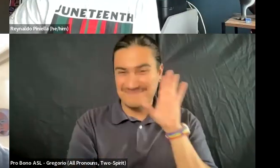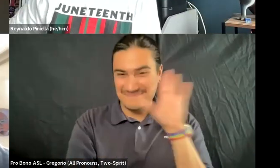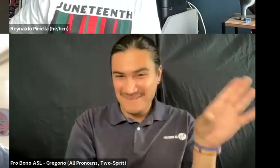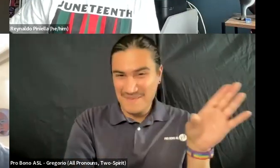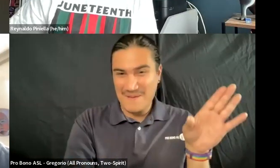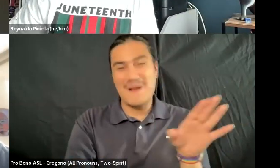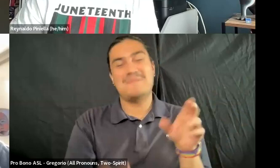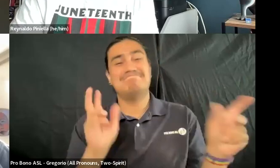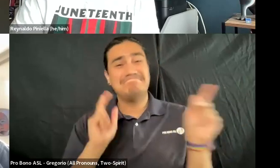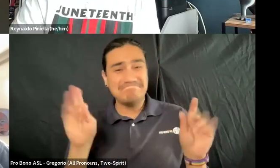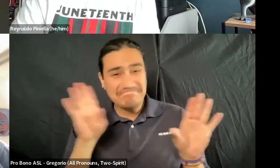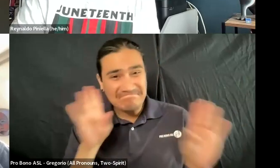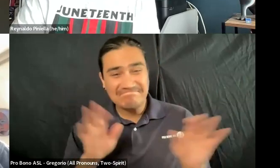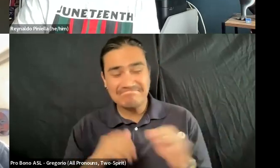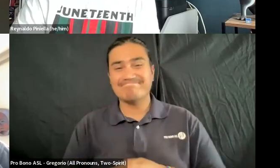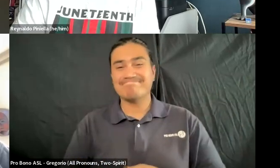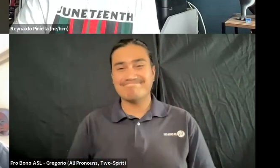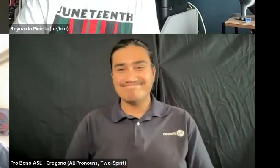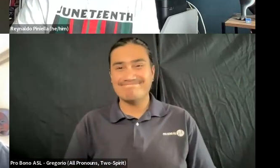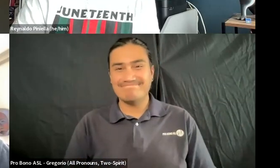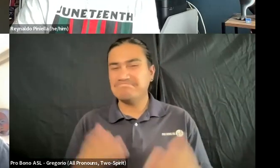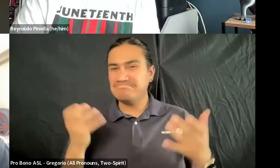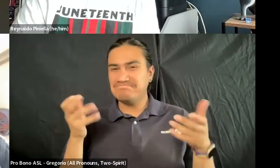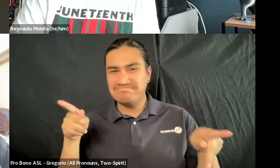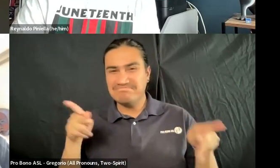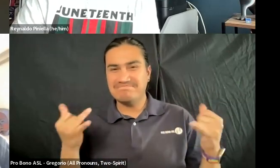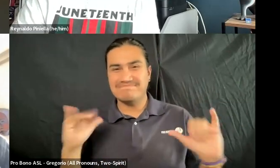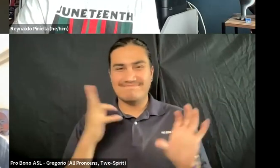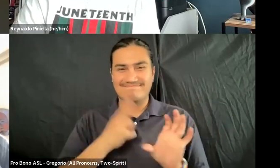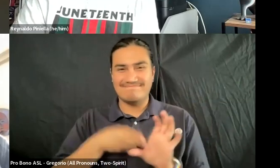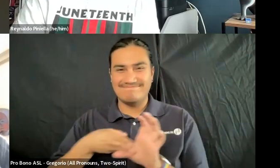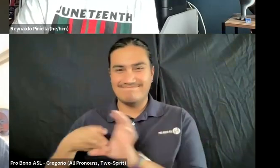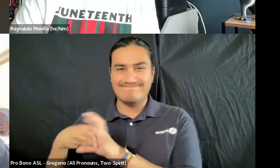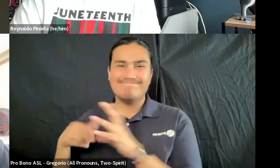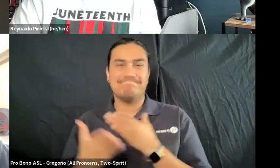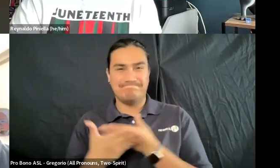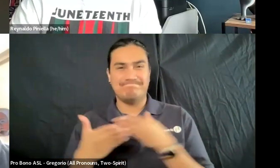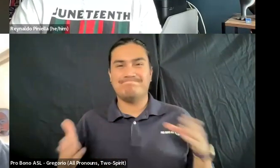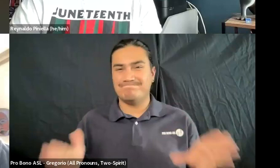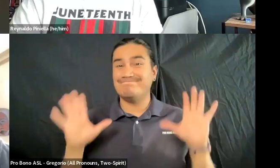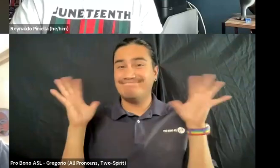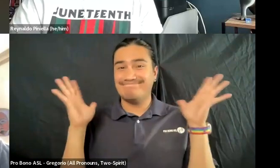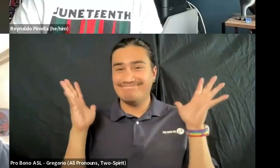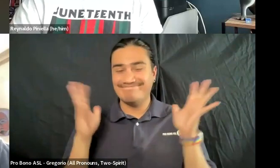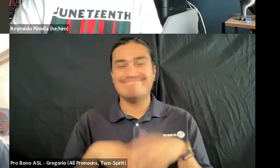Hello, folks. Folks are slowly coming into the room. Yes, hello.